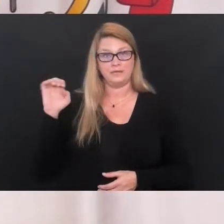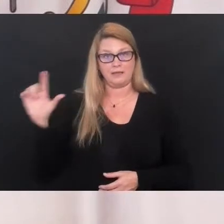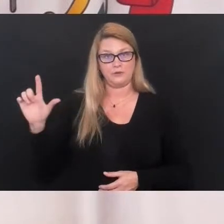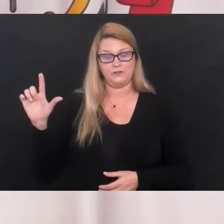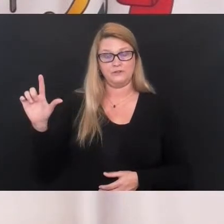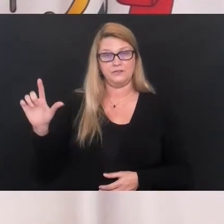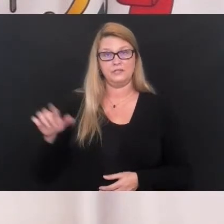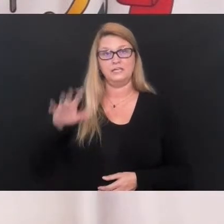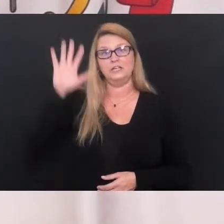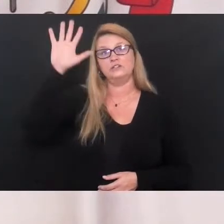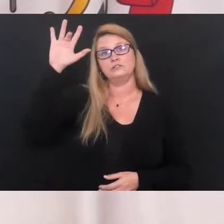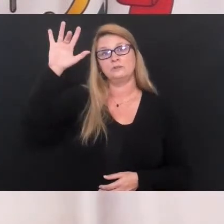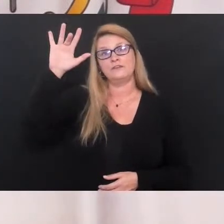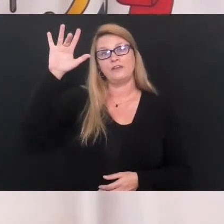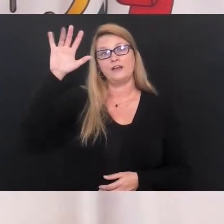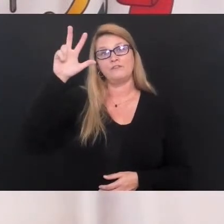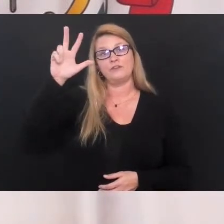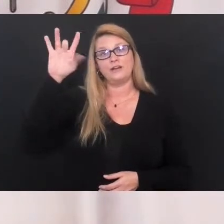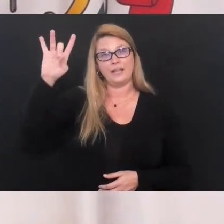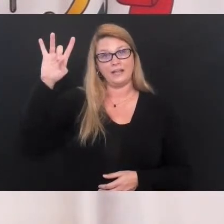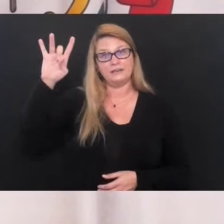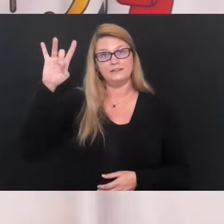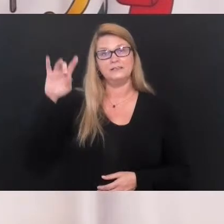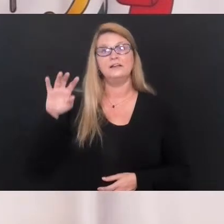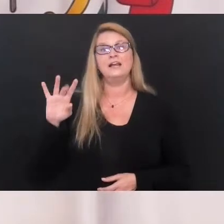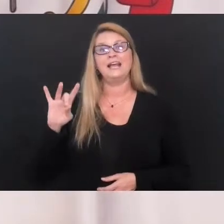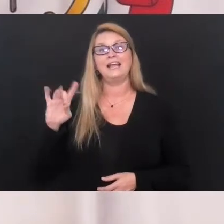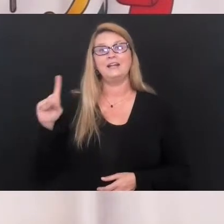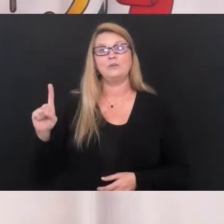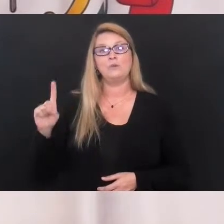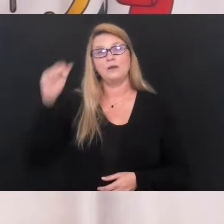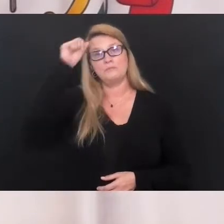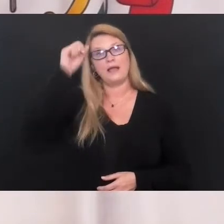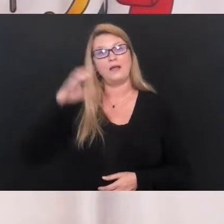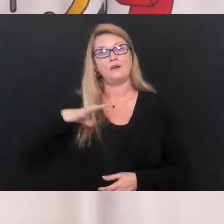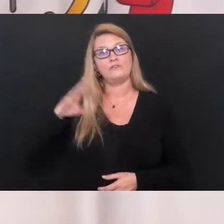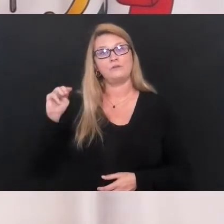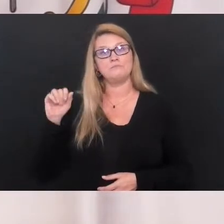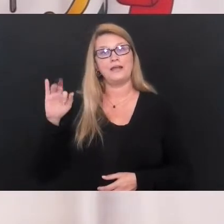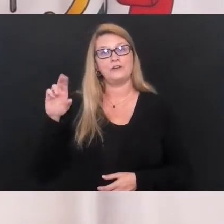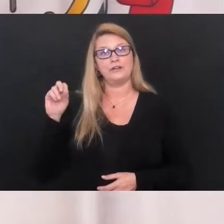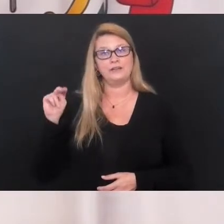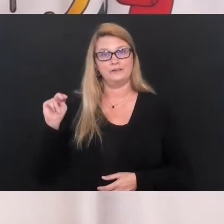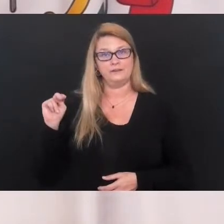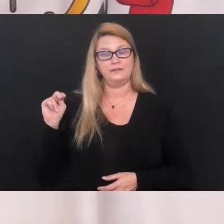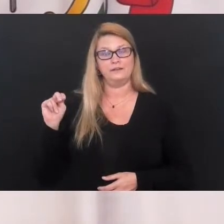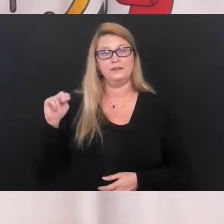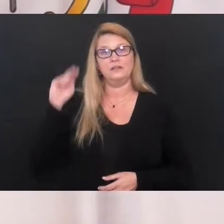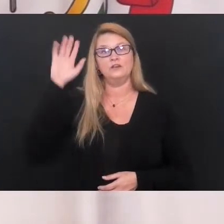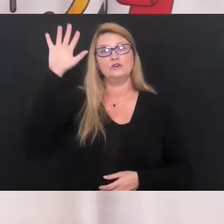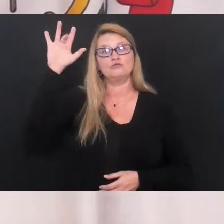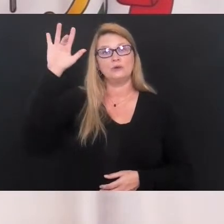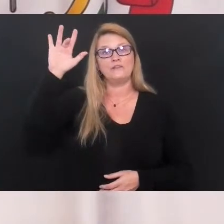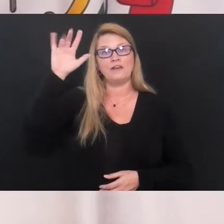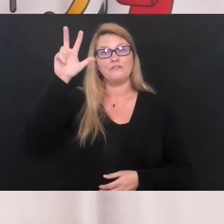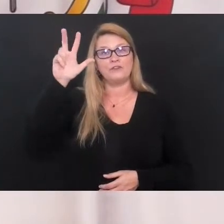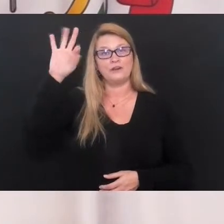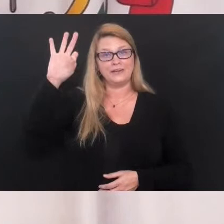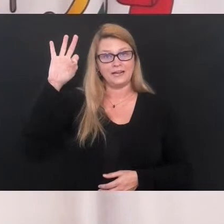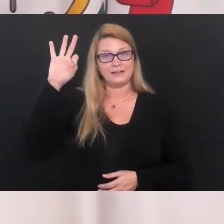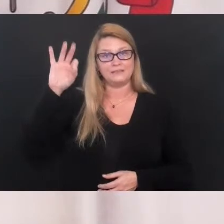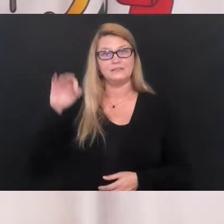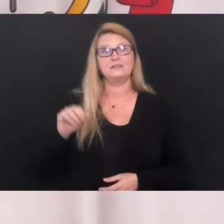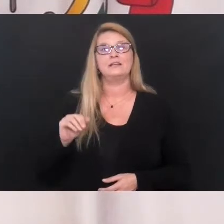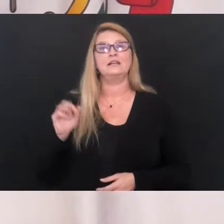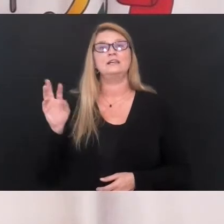County. Our 2,538th death is an 81-year-old male from Marion County. Our 2,539th